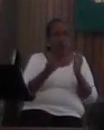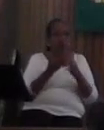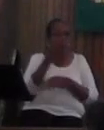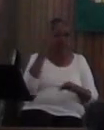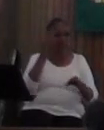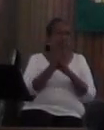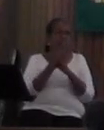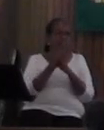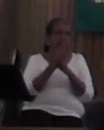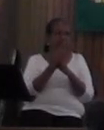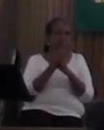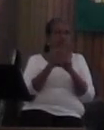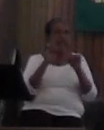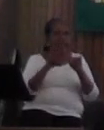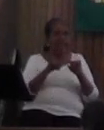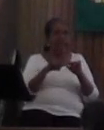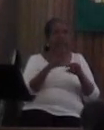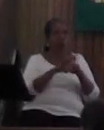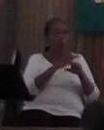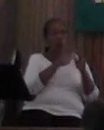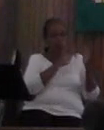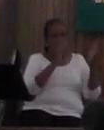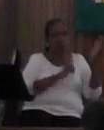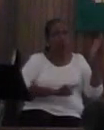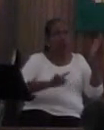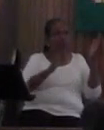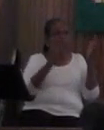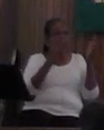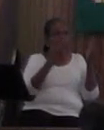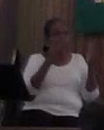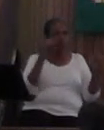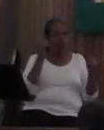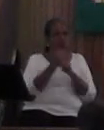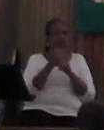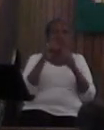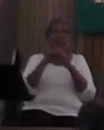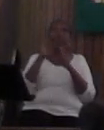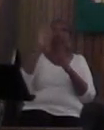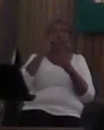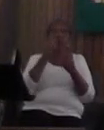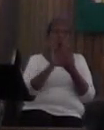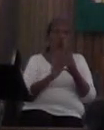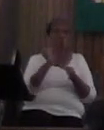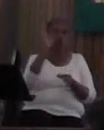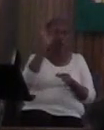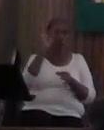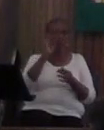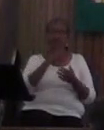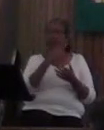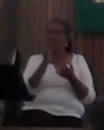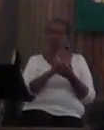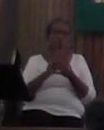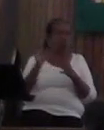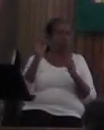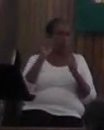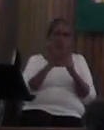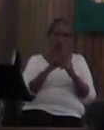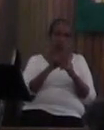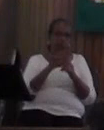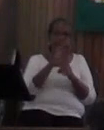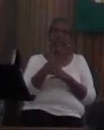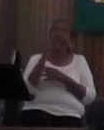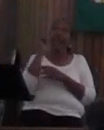by faith, leaning on the Lord, trusting in His holy word, and